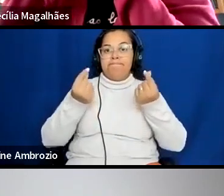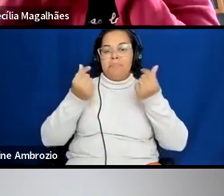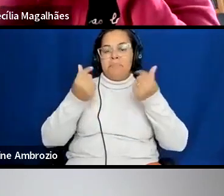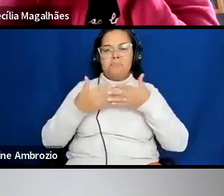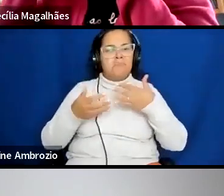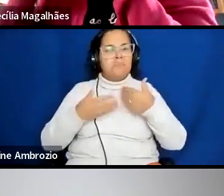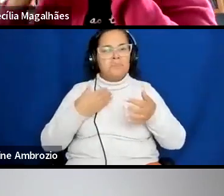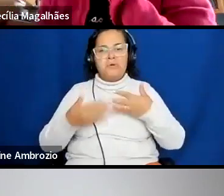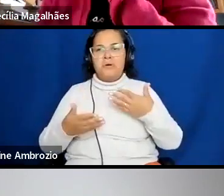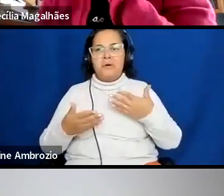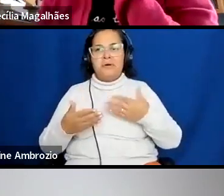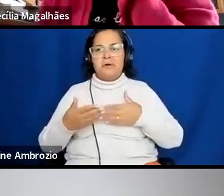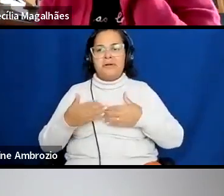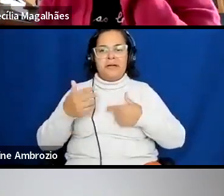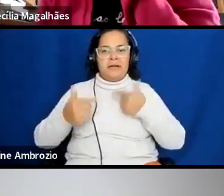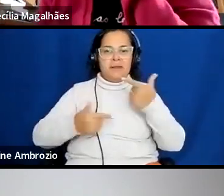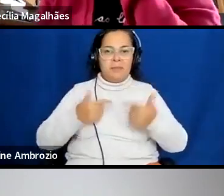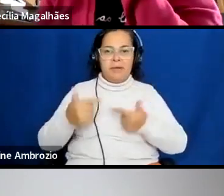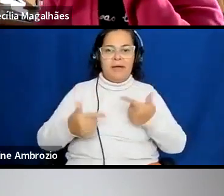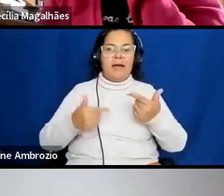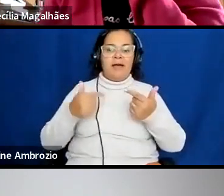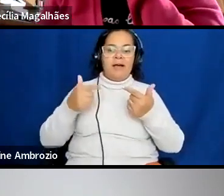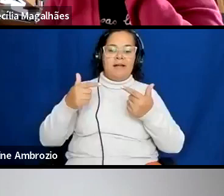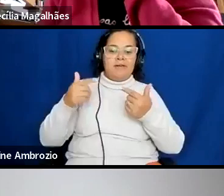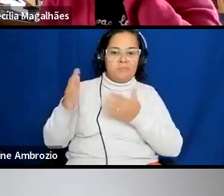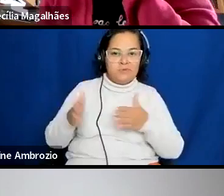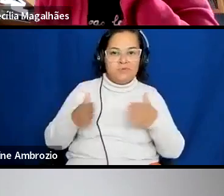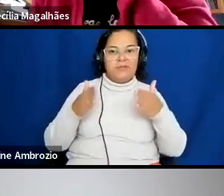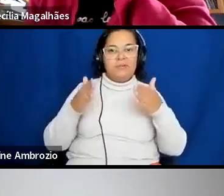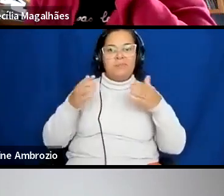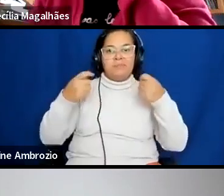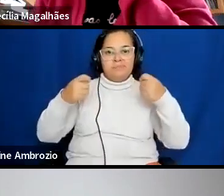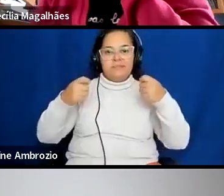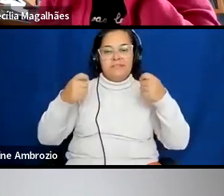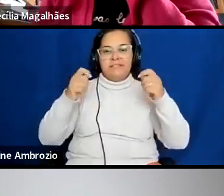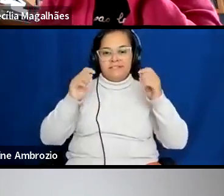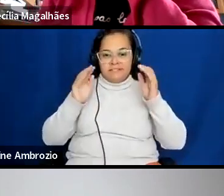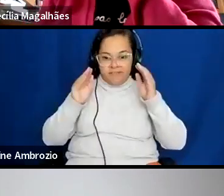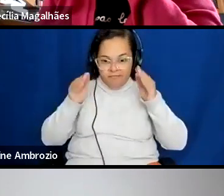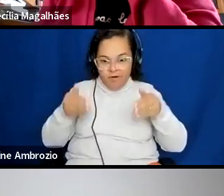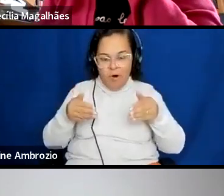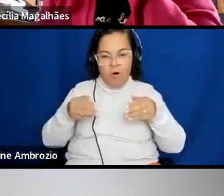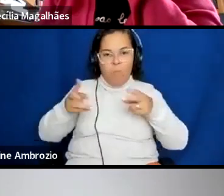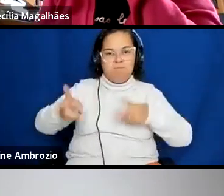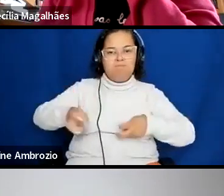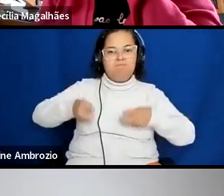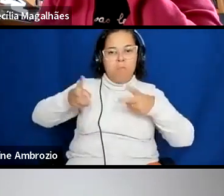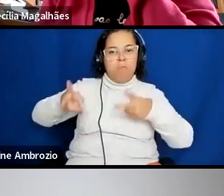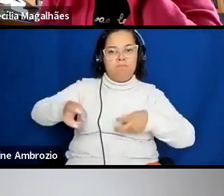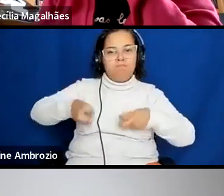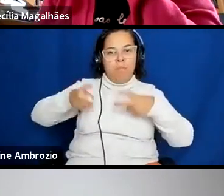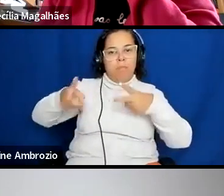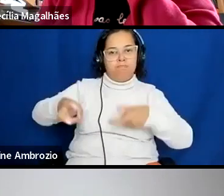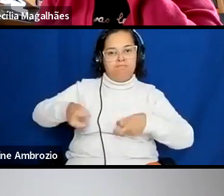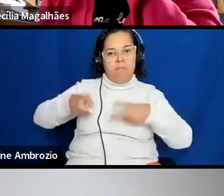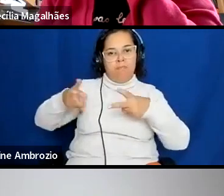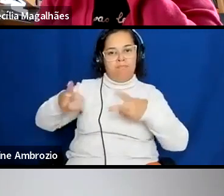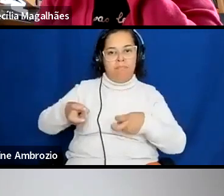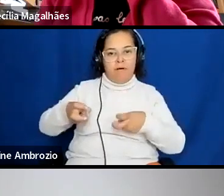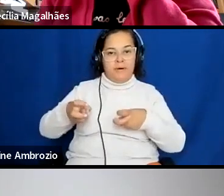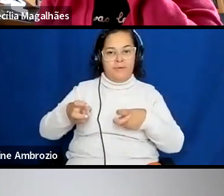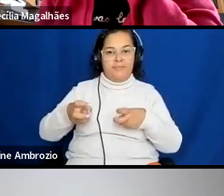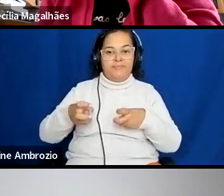over and forced into particular modes of operation in order to